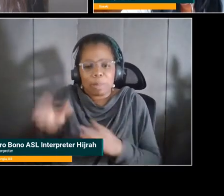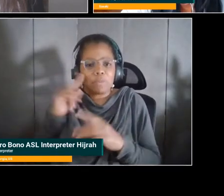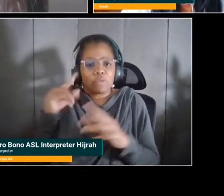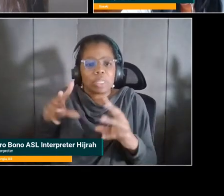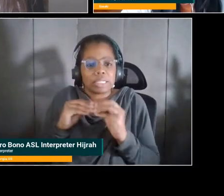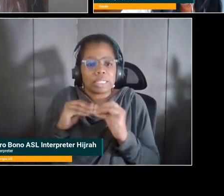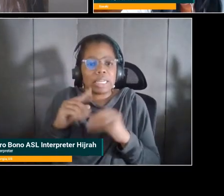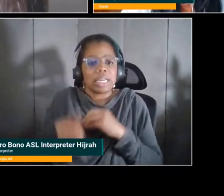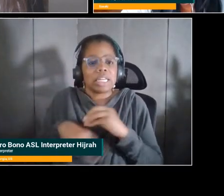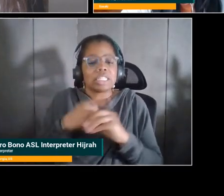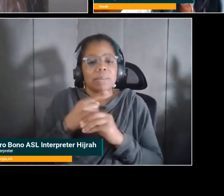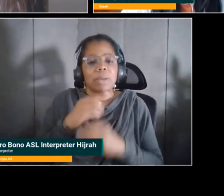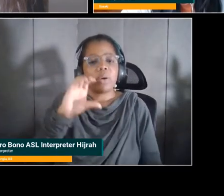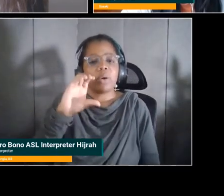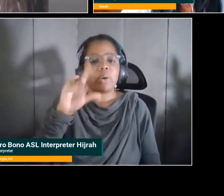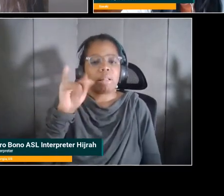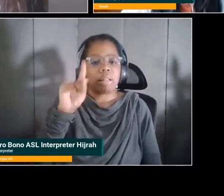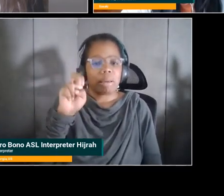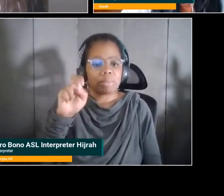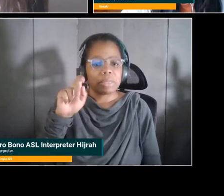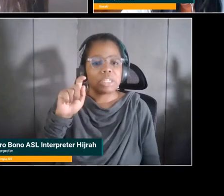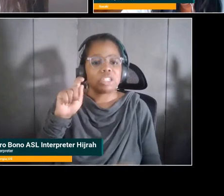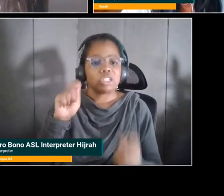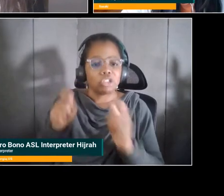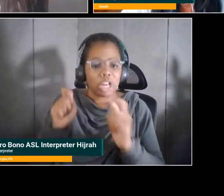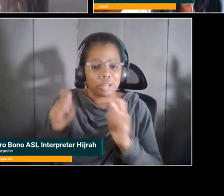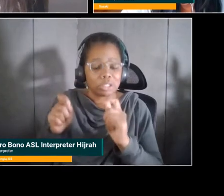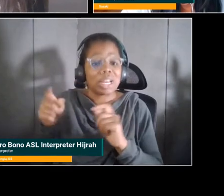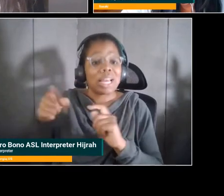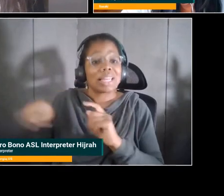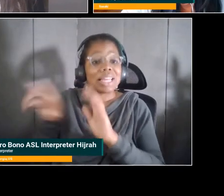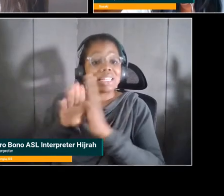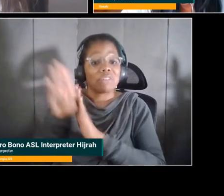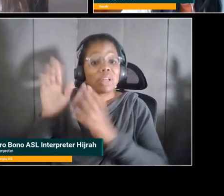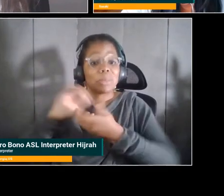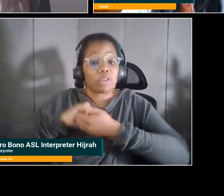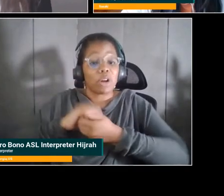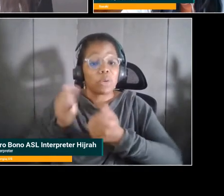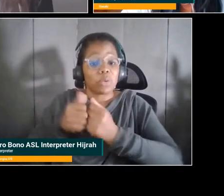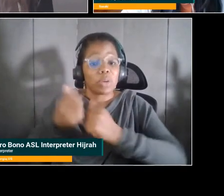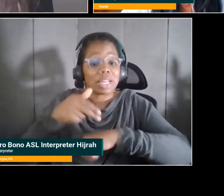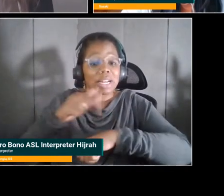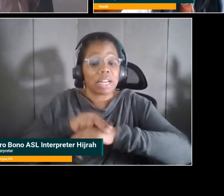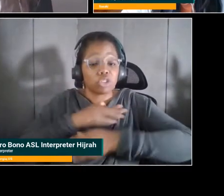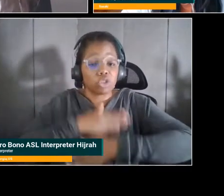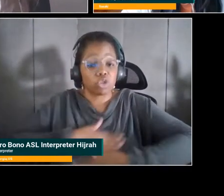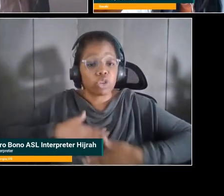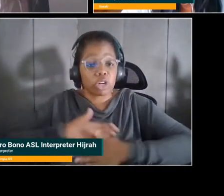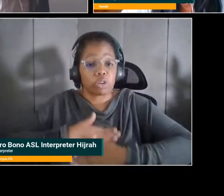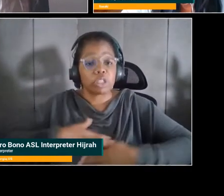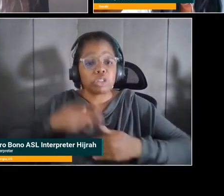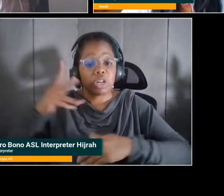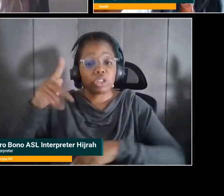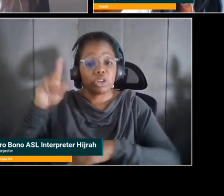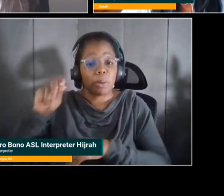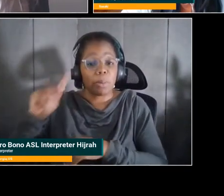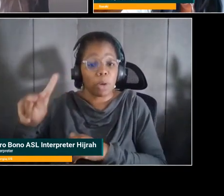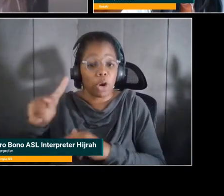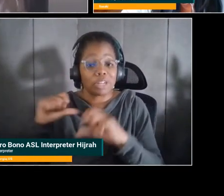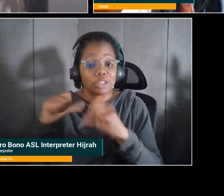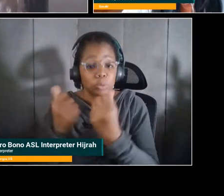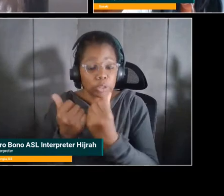Climate Park Change, which they developed in collaboration with the National Recreation and Park Association